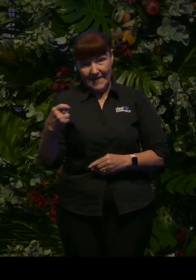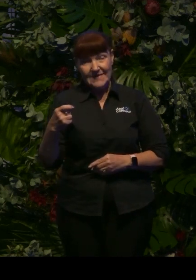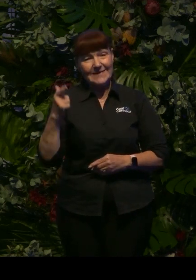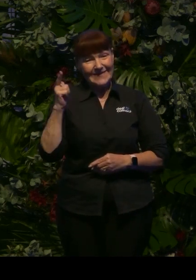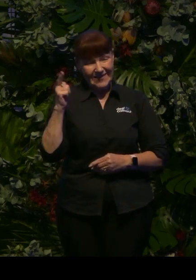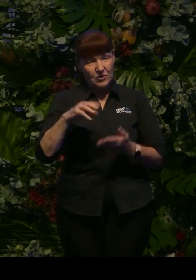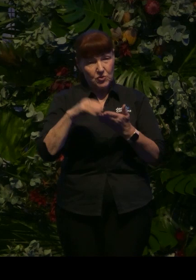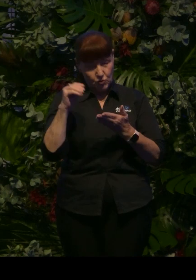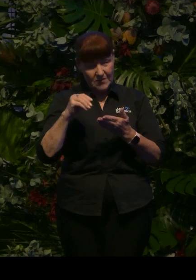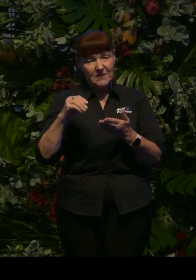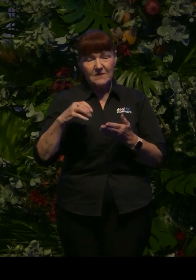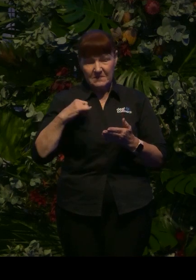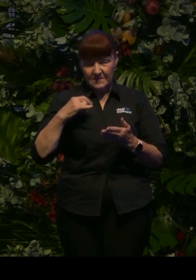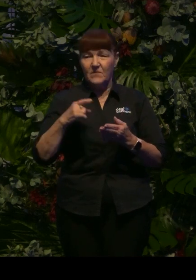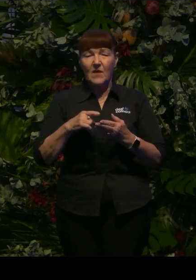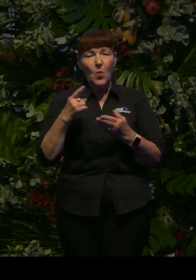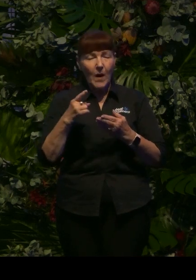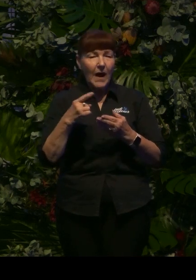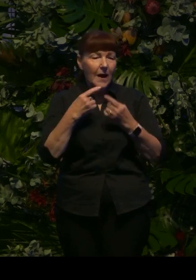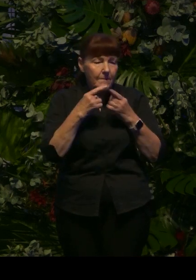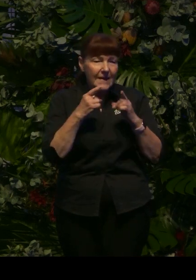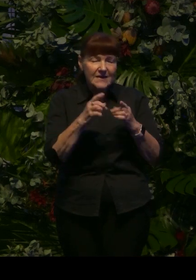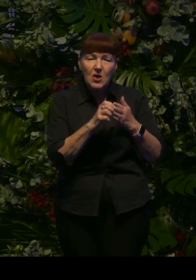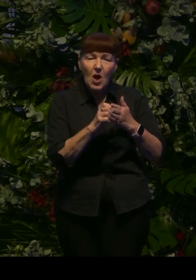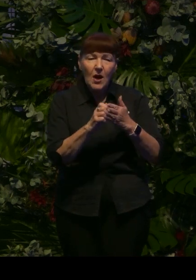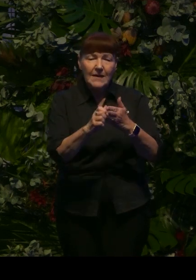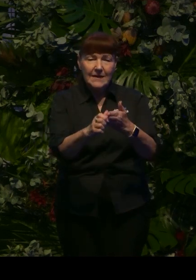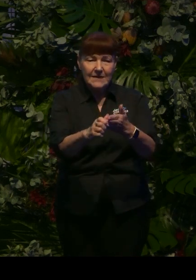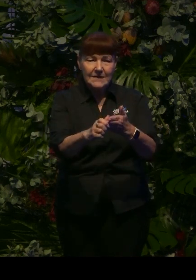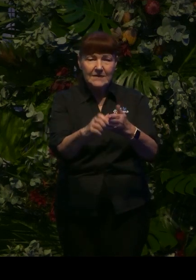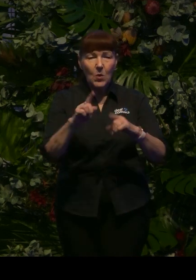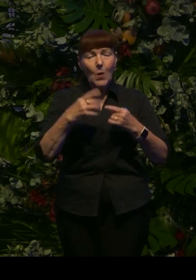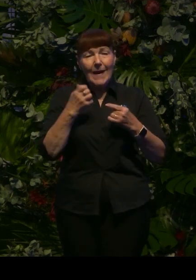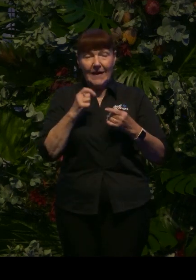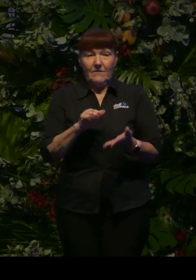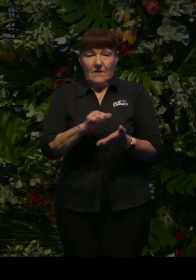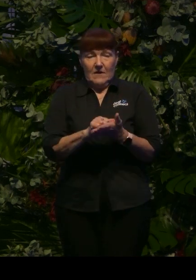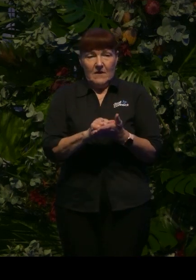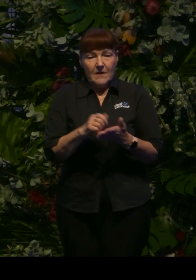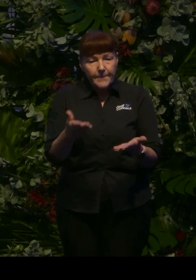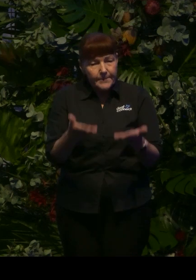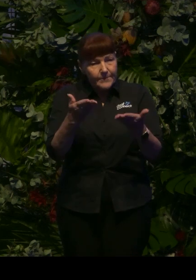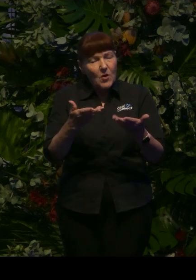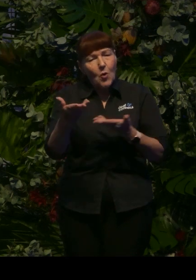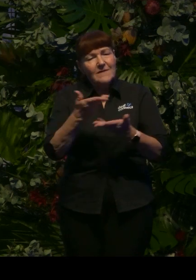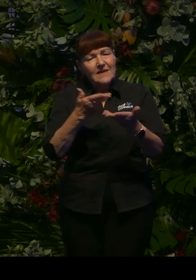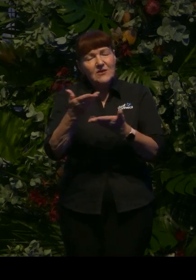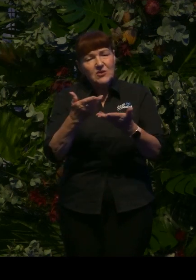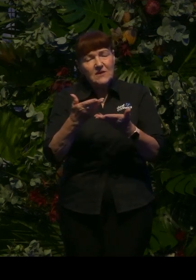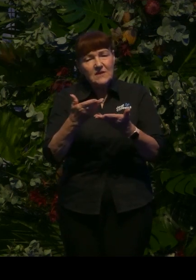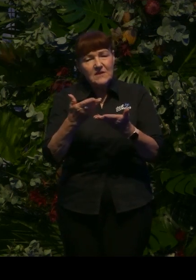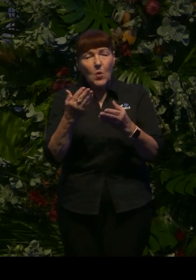and our community partners, is creating message guidance so that we can have the necessary conversations with